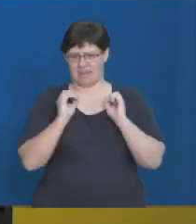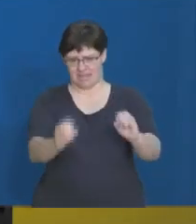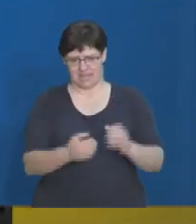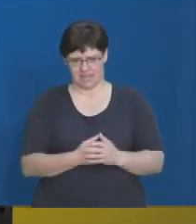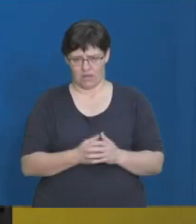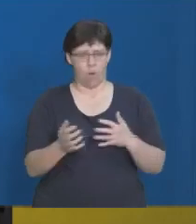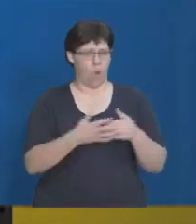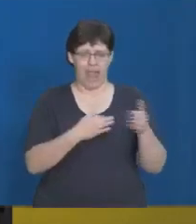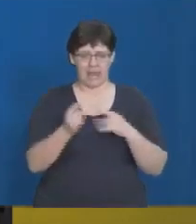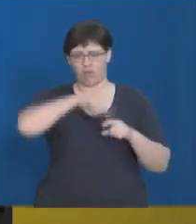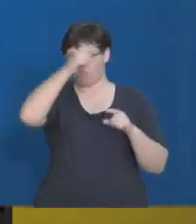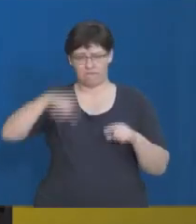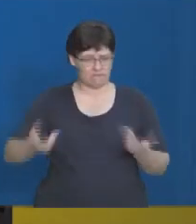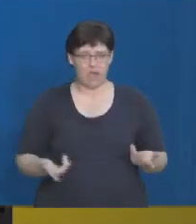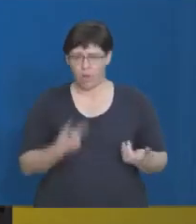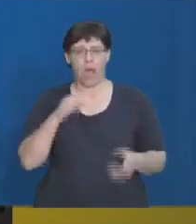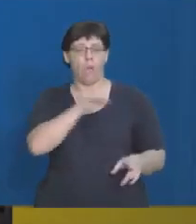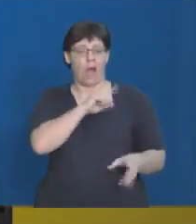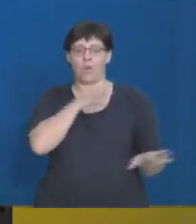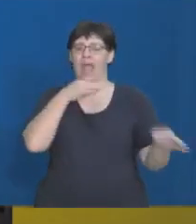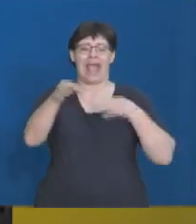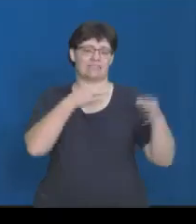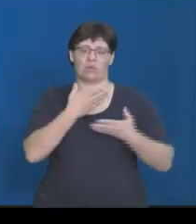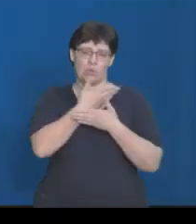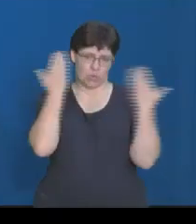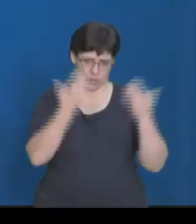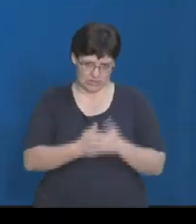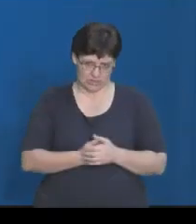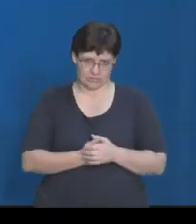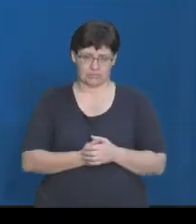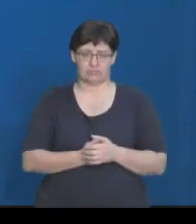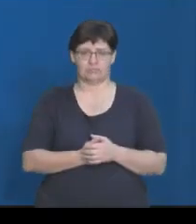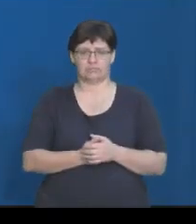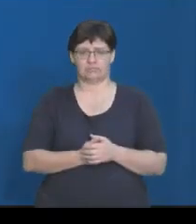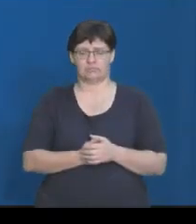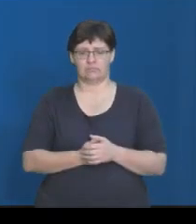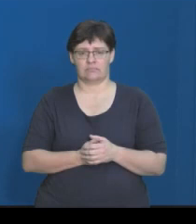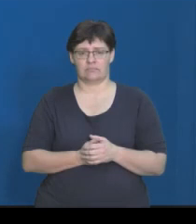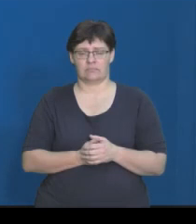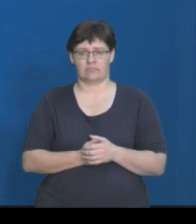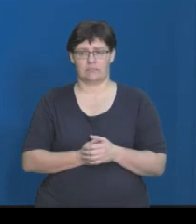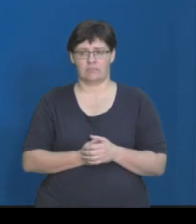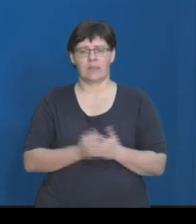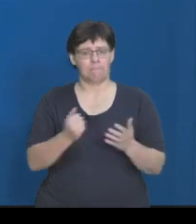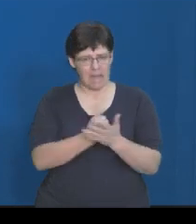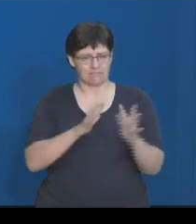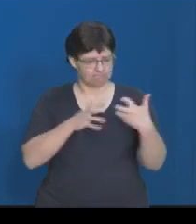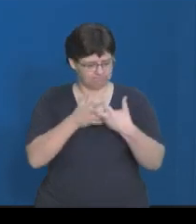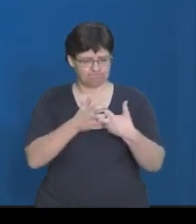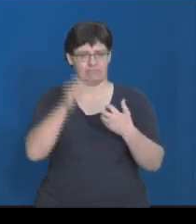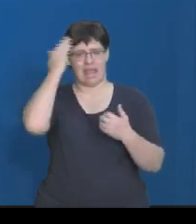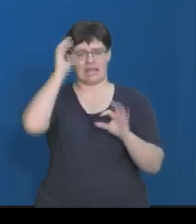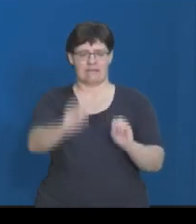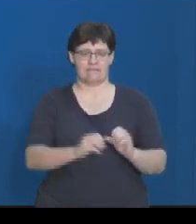any explanations that do not have, or illustrations that do not have an appropriate heading there.